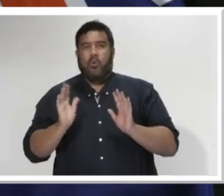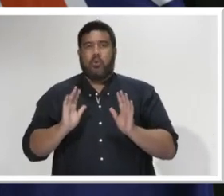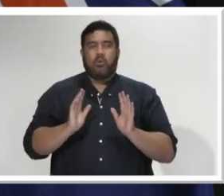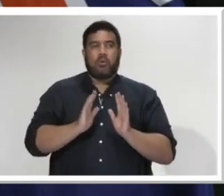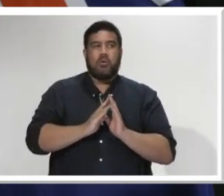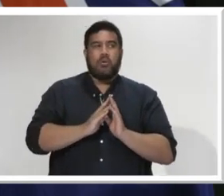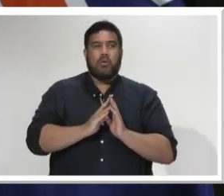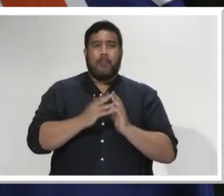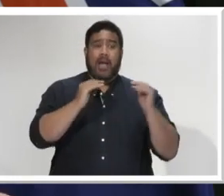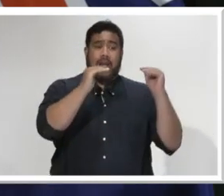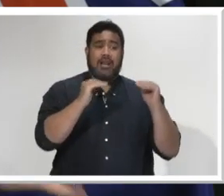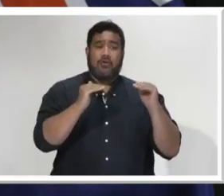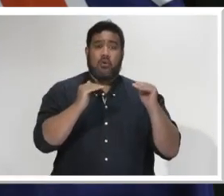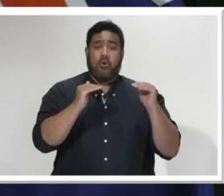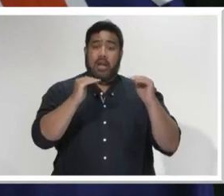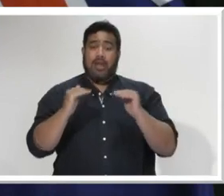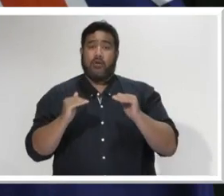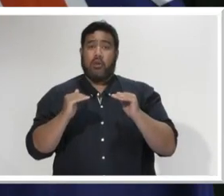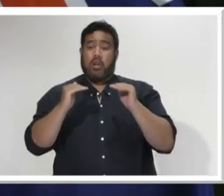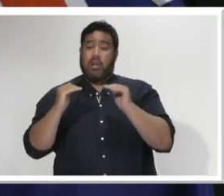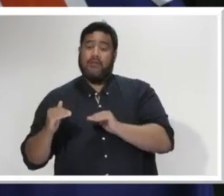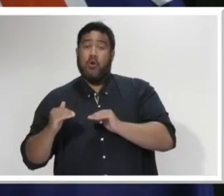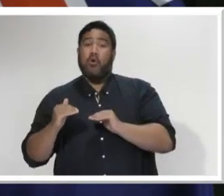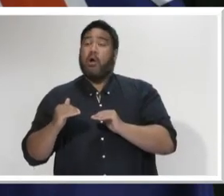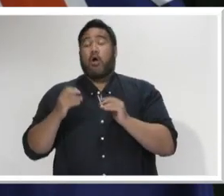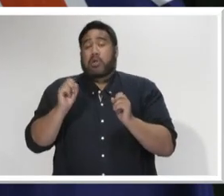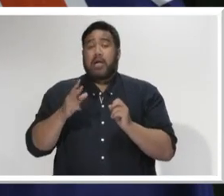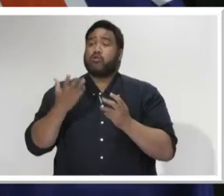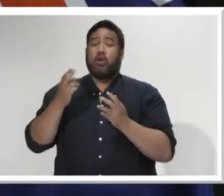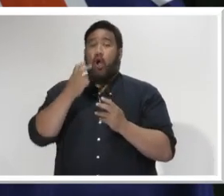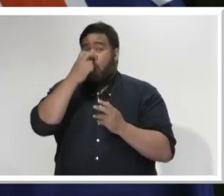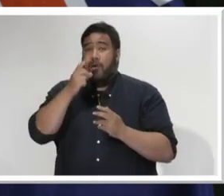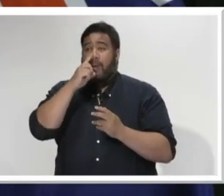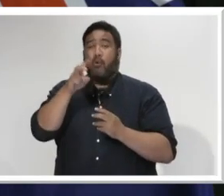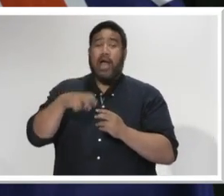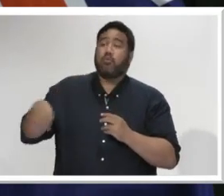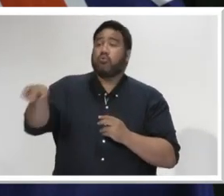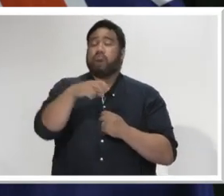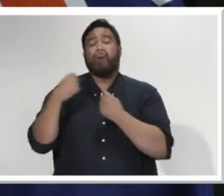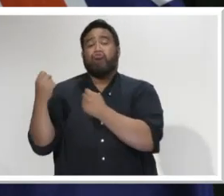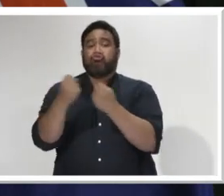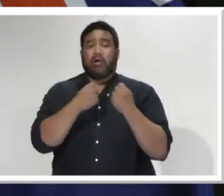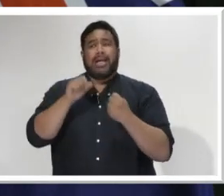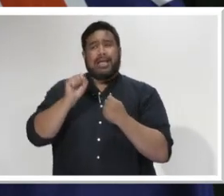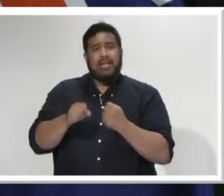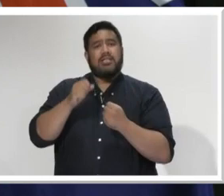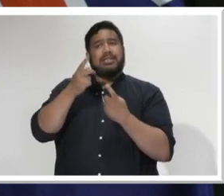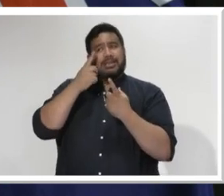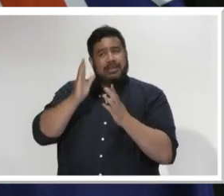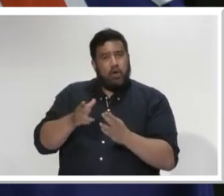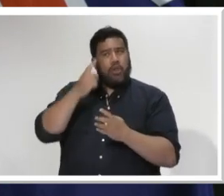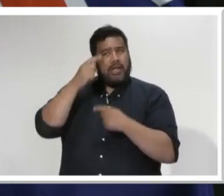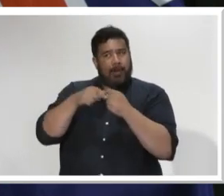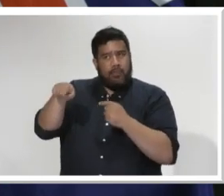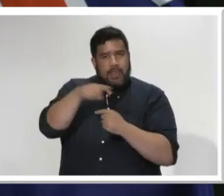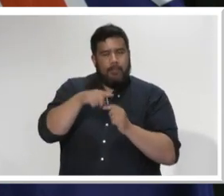can protect them when they are out and about. So we are starting to think in a different frame for those groups, but that is something we're still working really